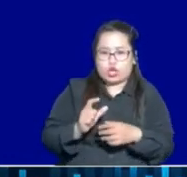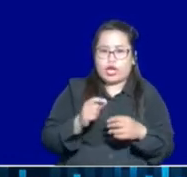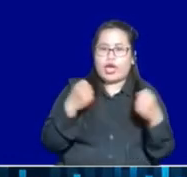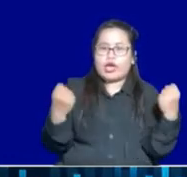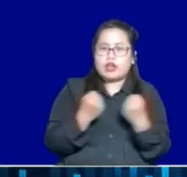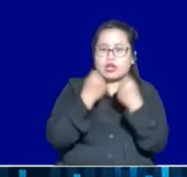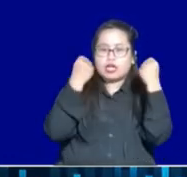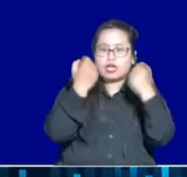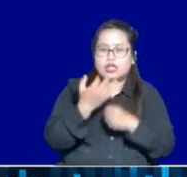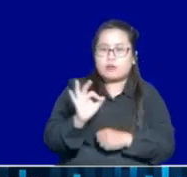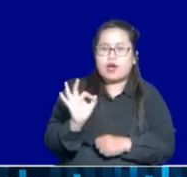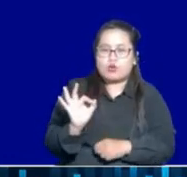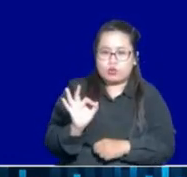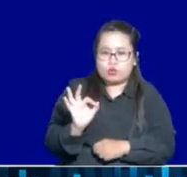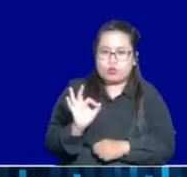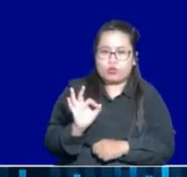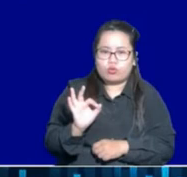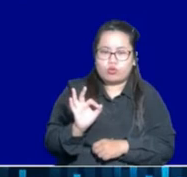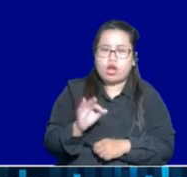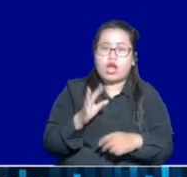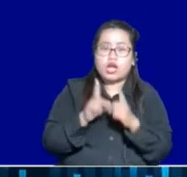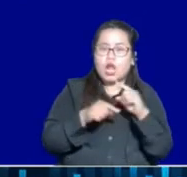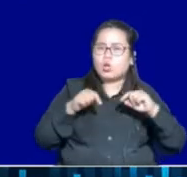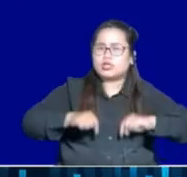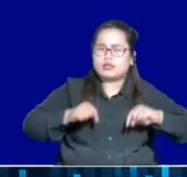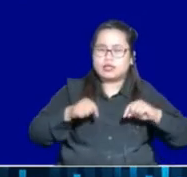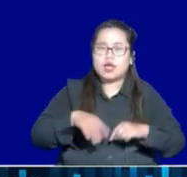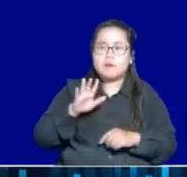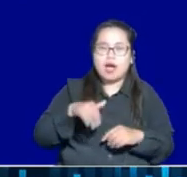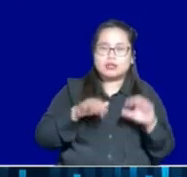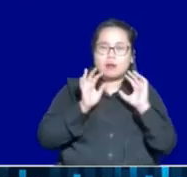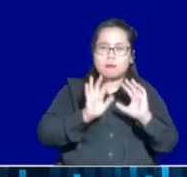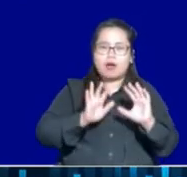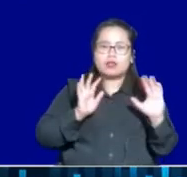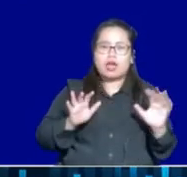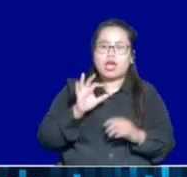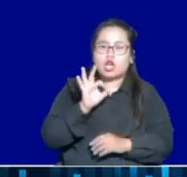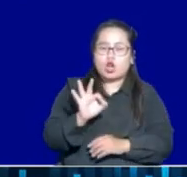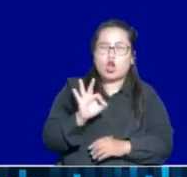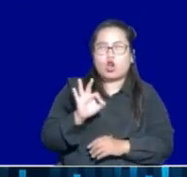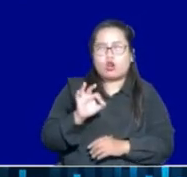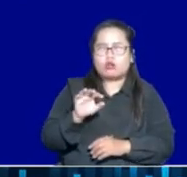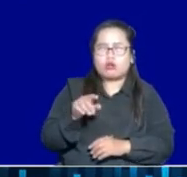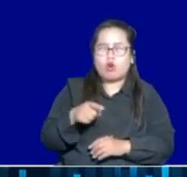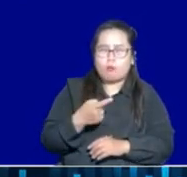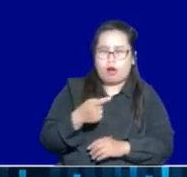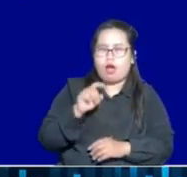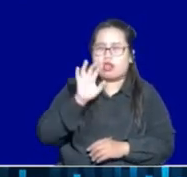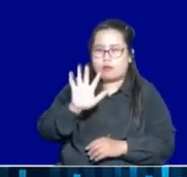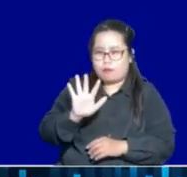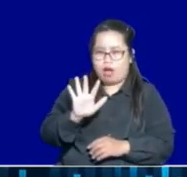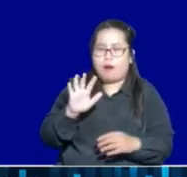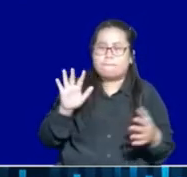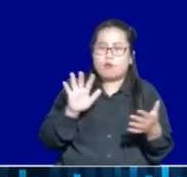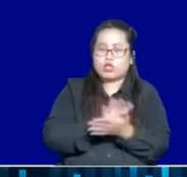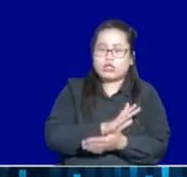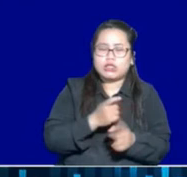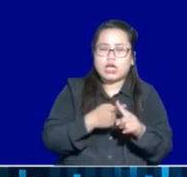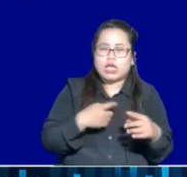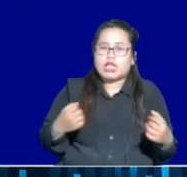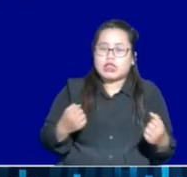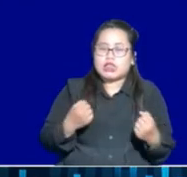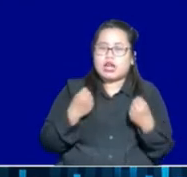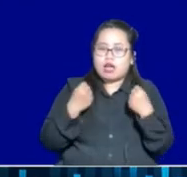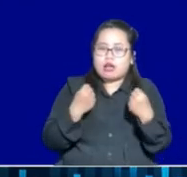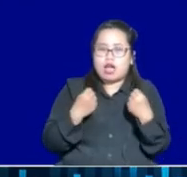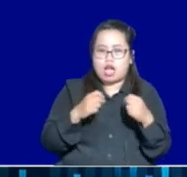You're using less than 0.5% of your solar potential, less than 6% of your